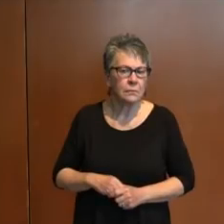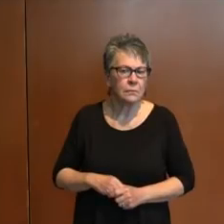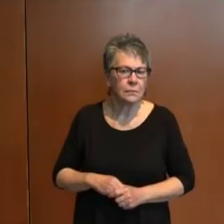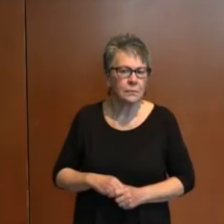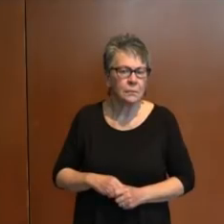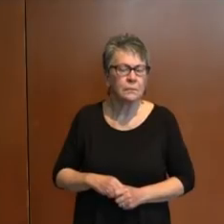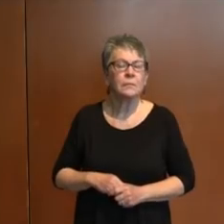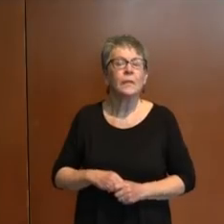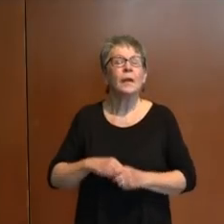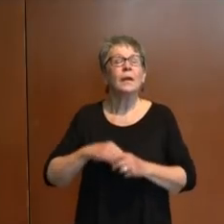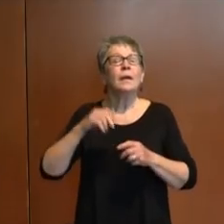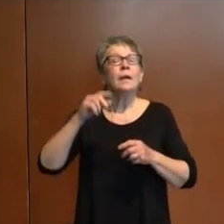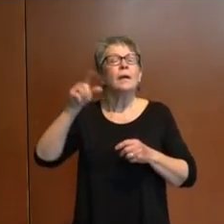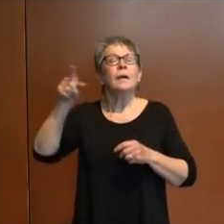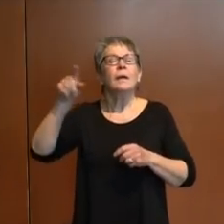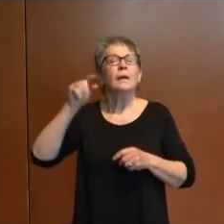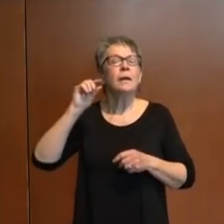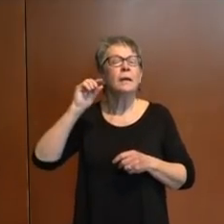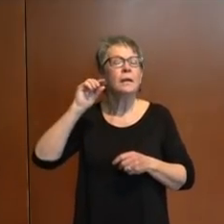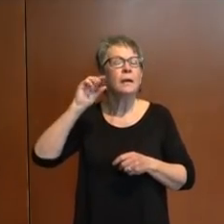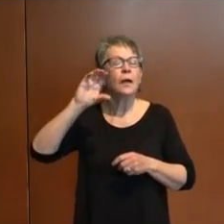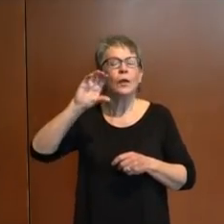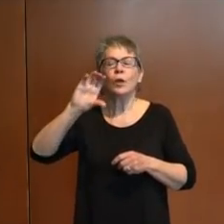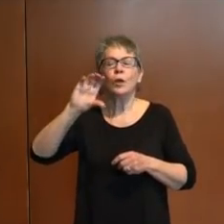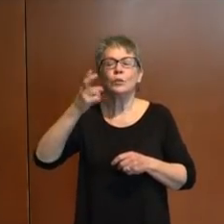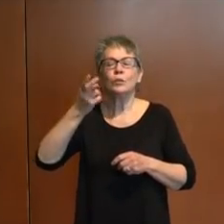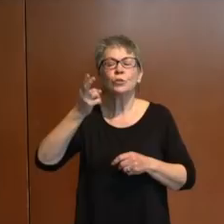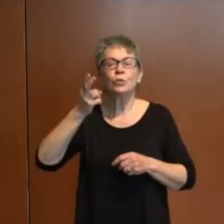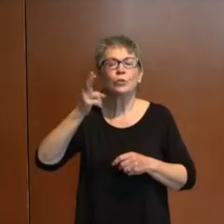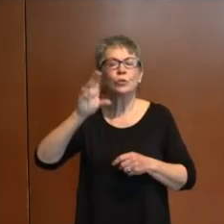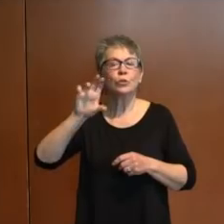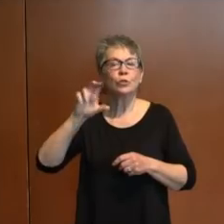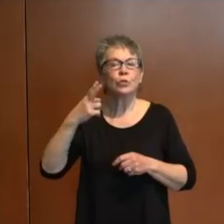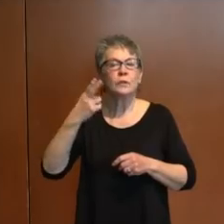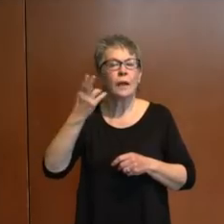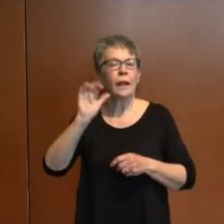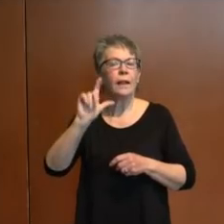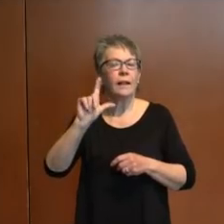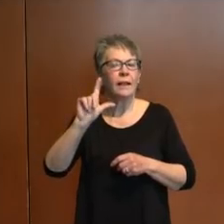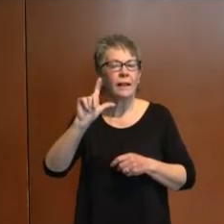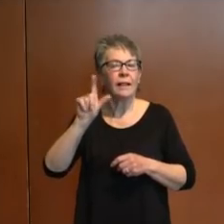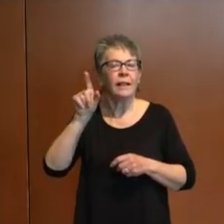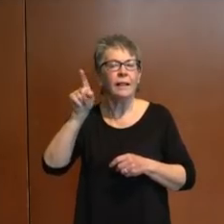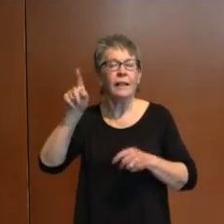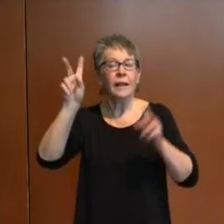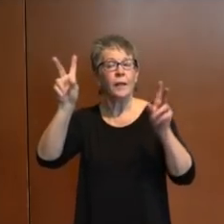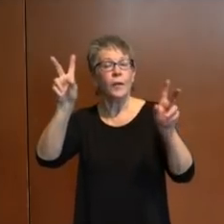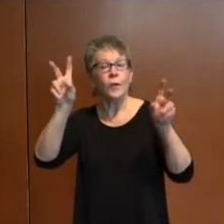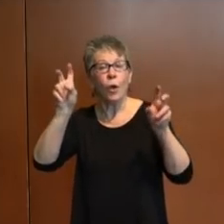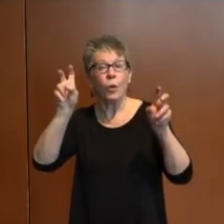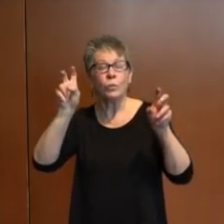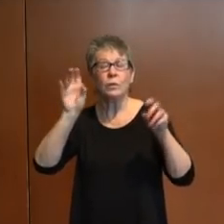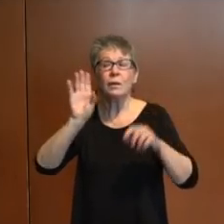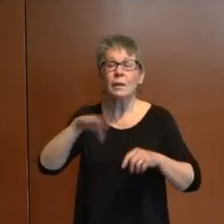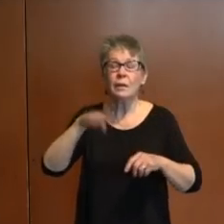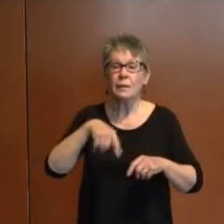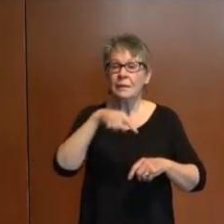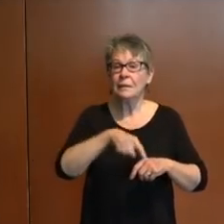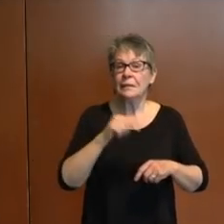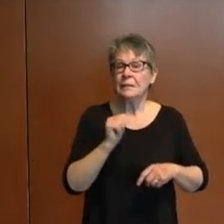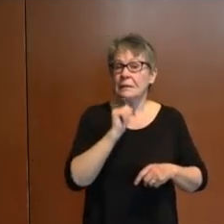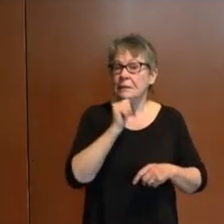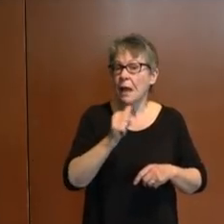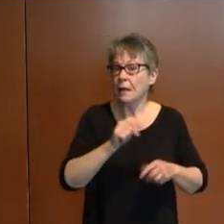the order of events, channeling the input from the folks to my right and all of the data and science and facts